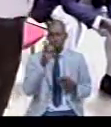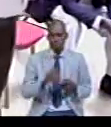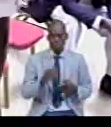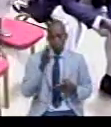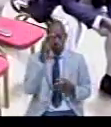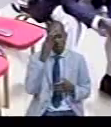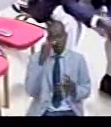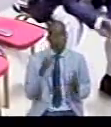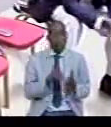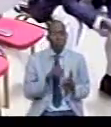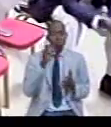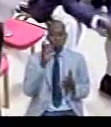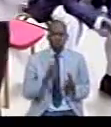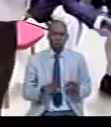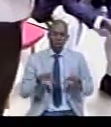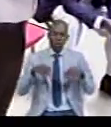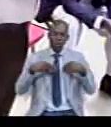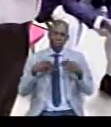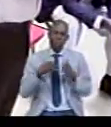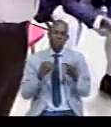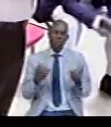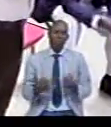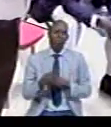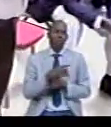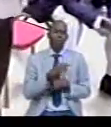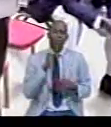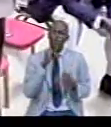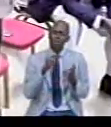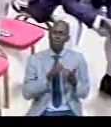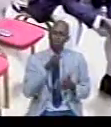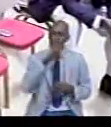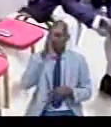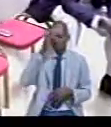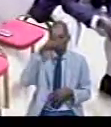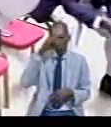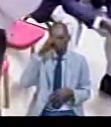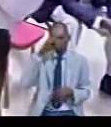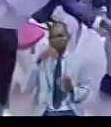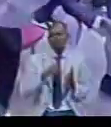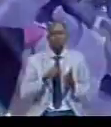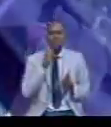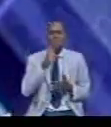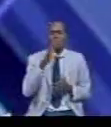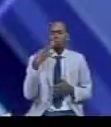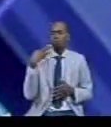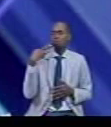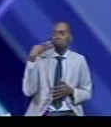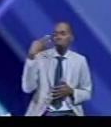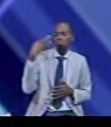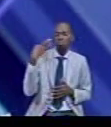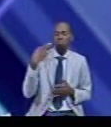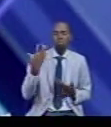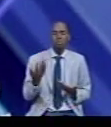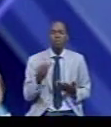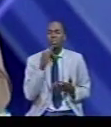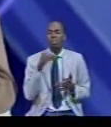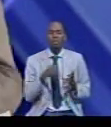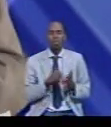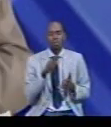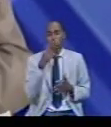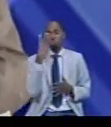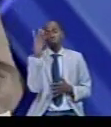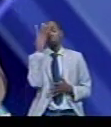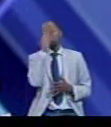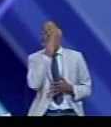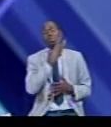must accept it today. Is it your wisdom? Is it your position? Is it your beauty?